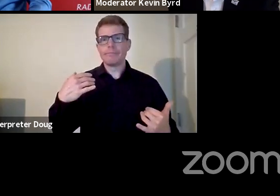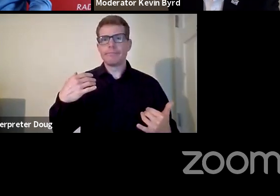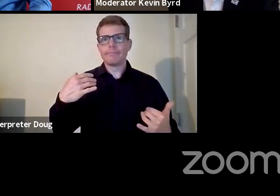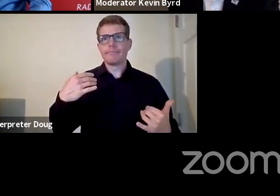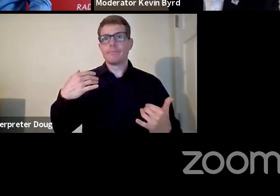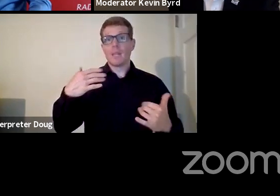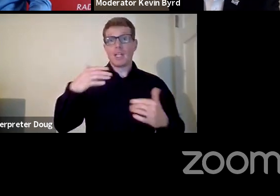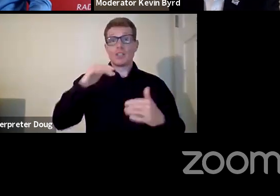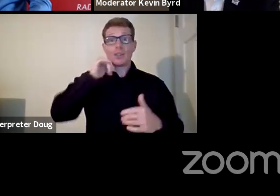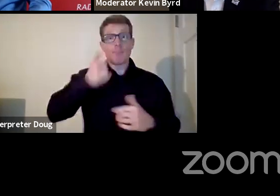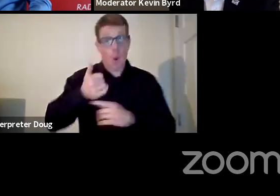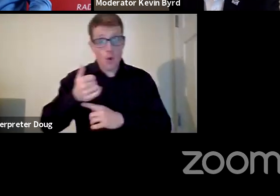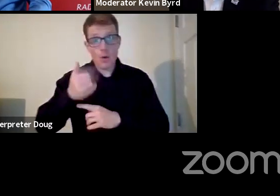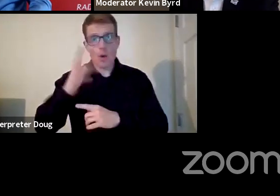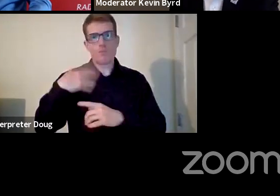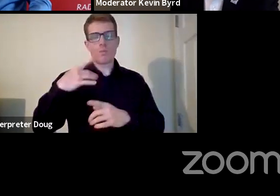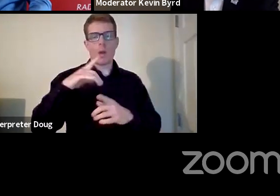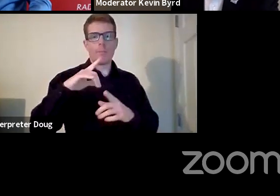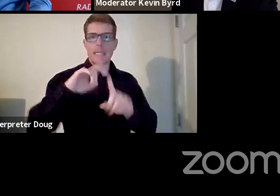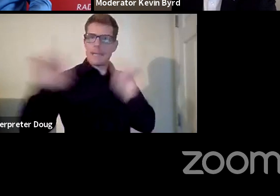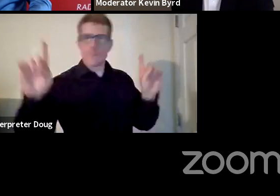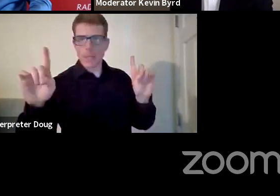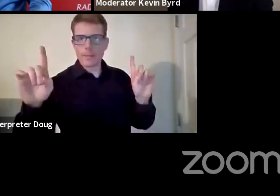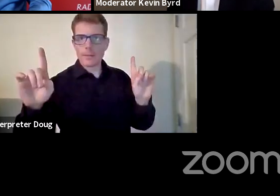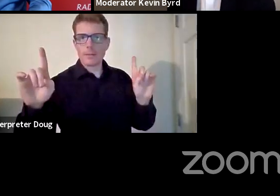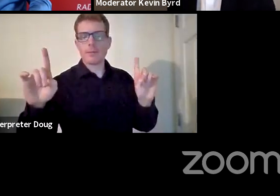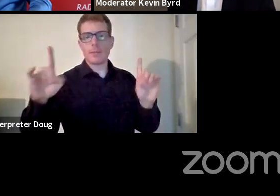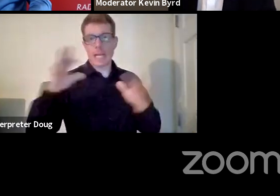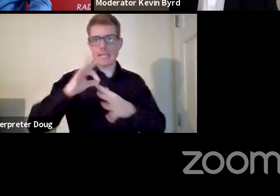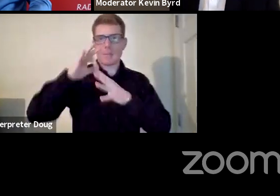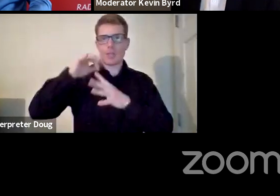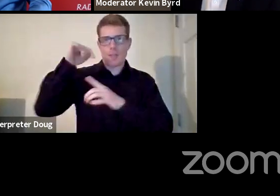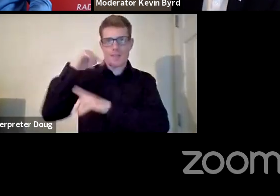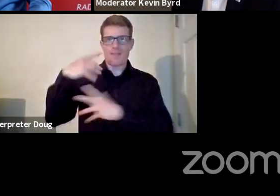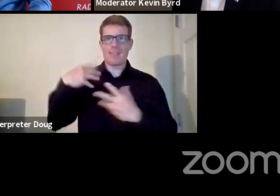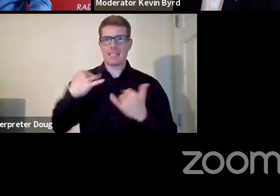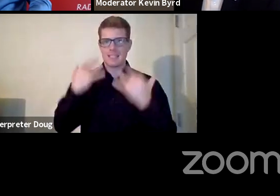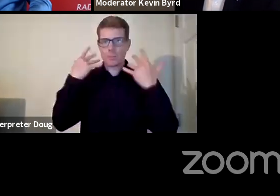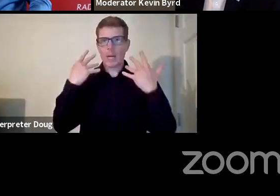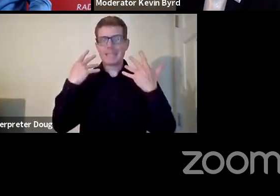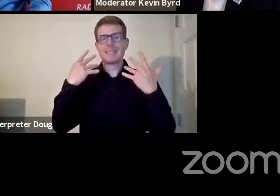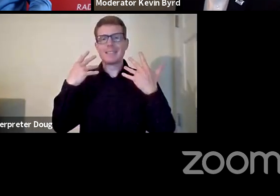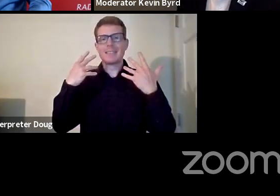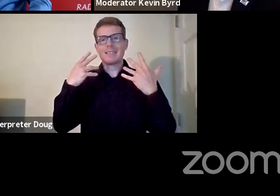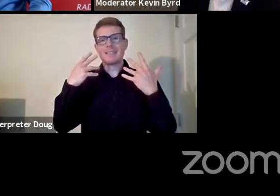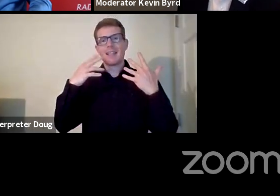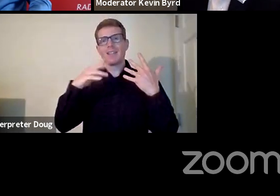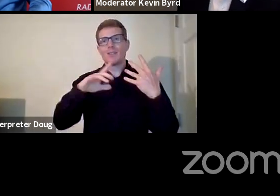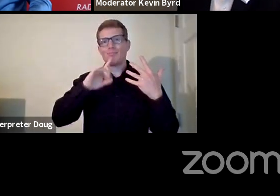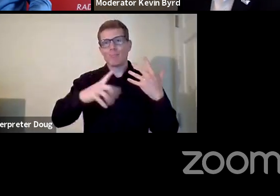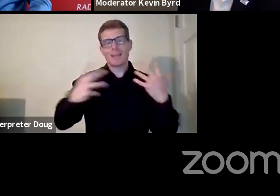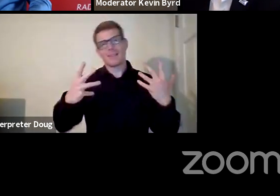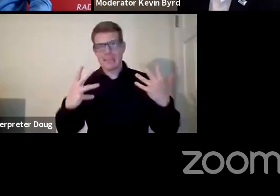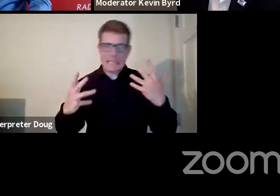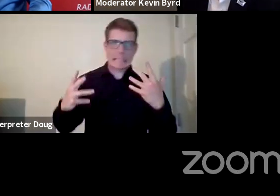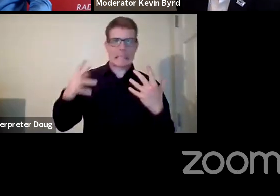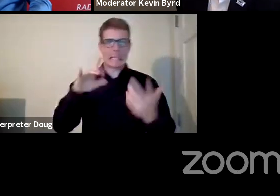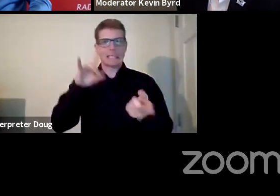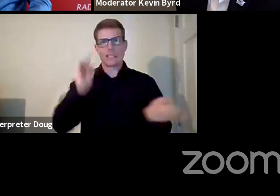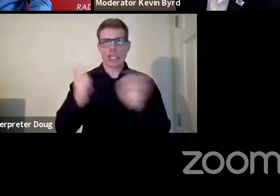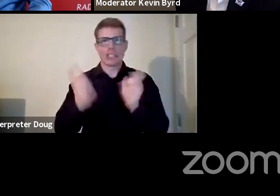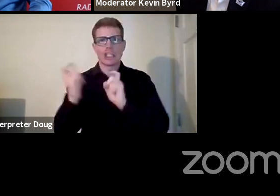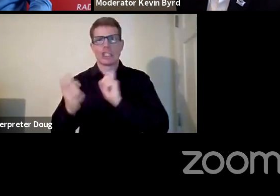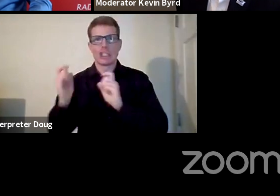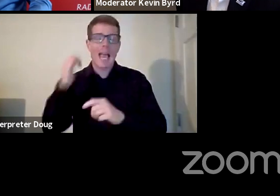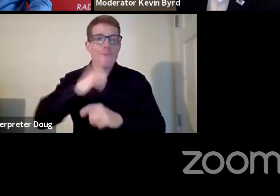the spring as we were phasing down, so to speak. But we, of course, we'll